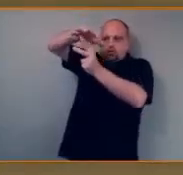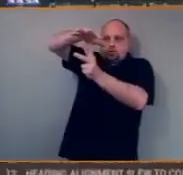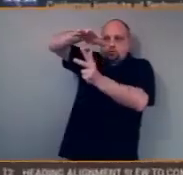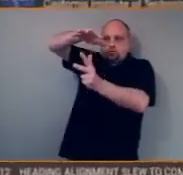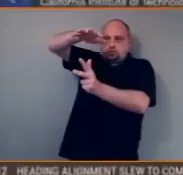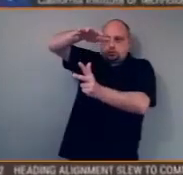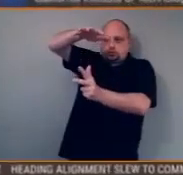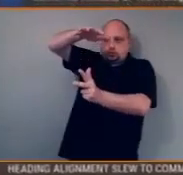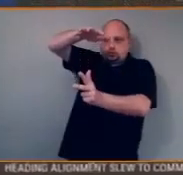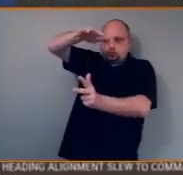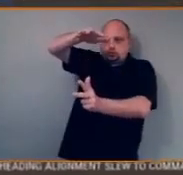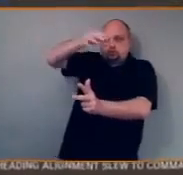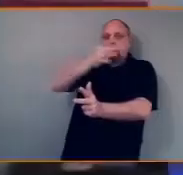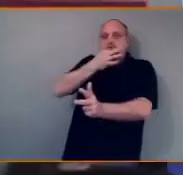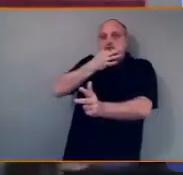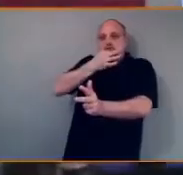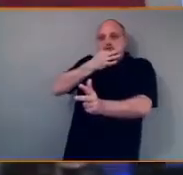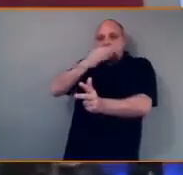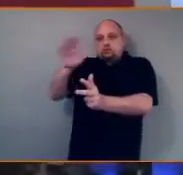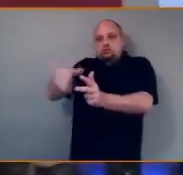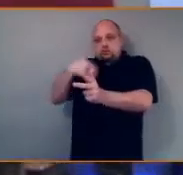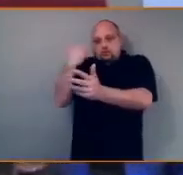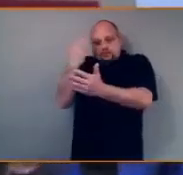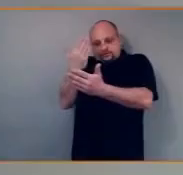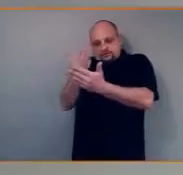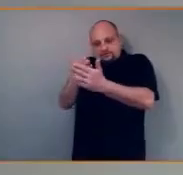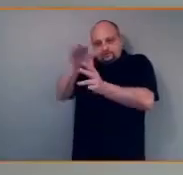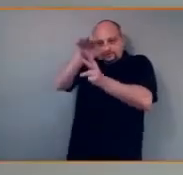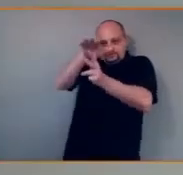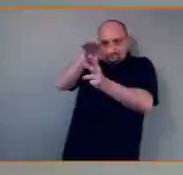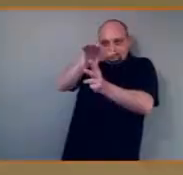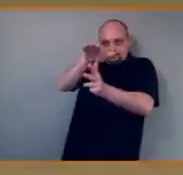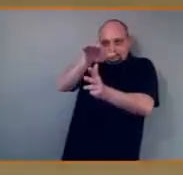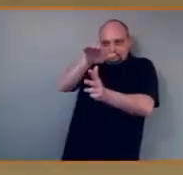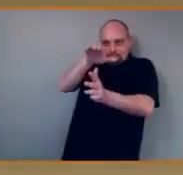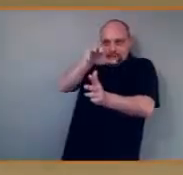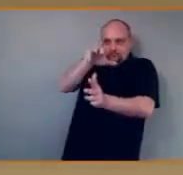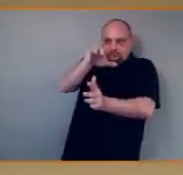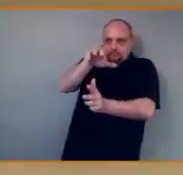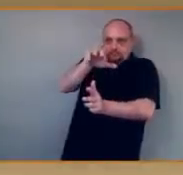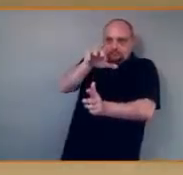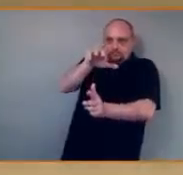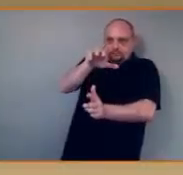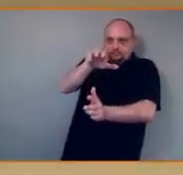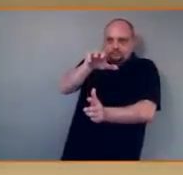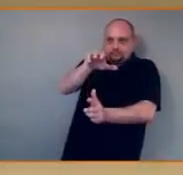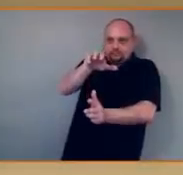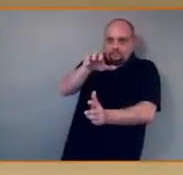About 20 meters off the surface. We're getting signals from MRO.